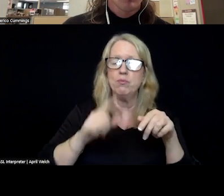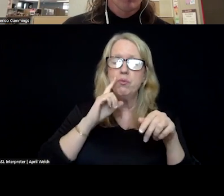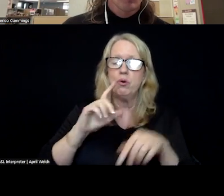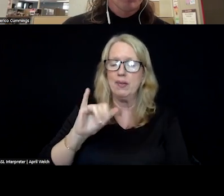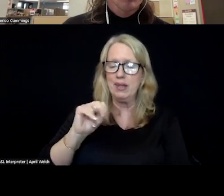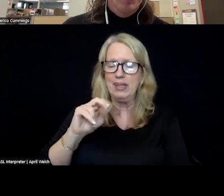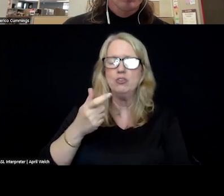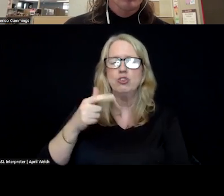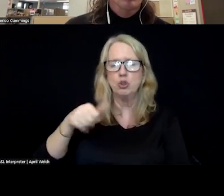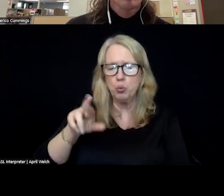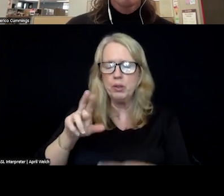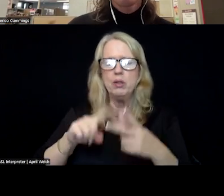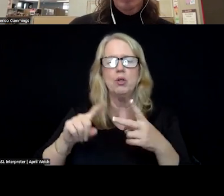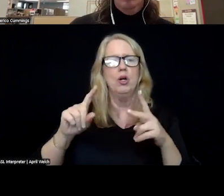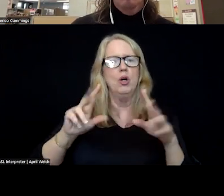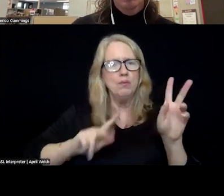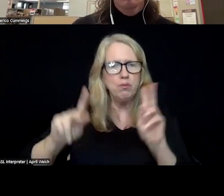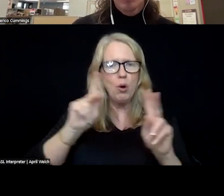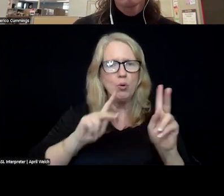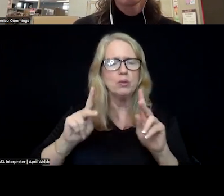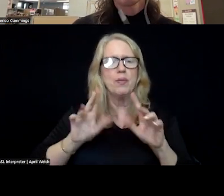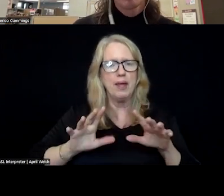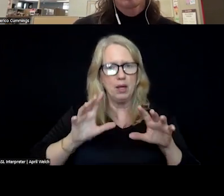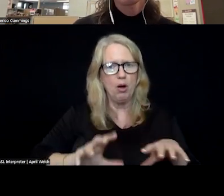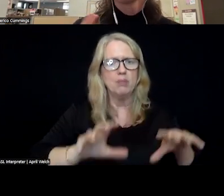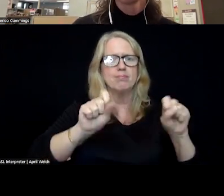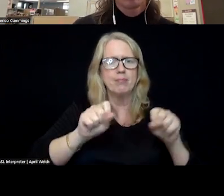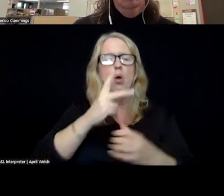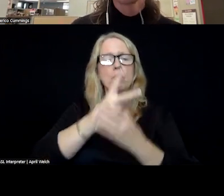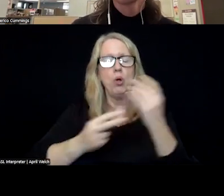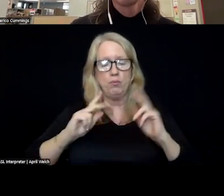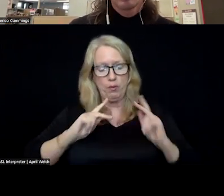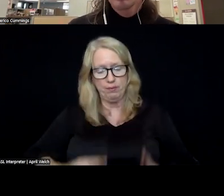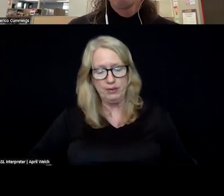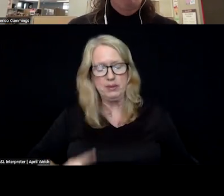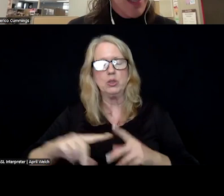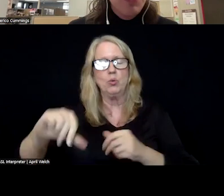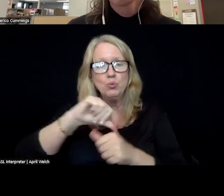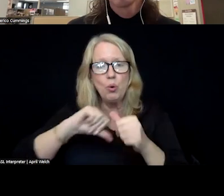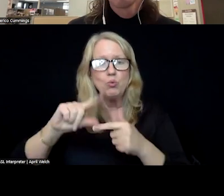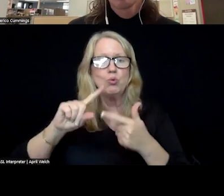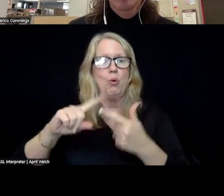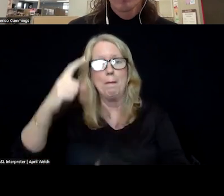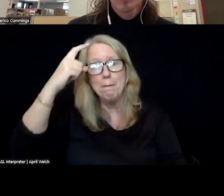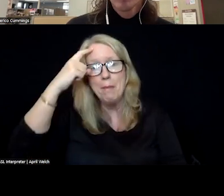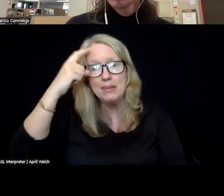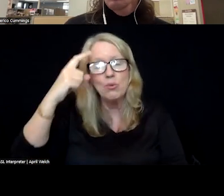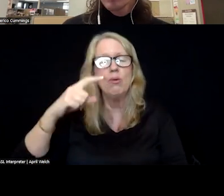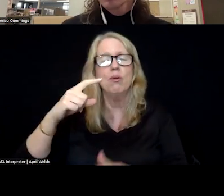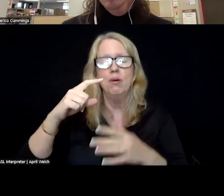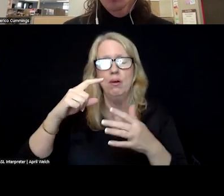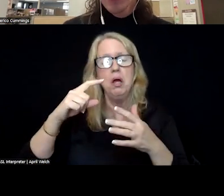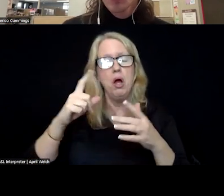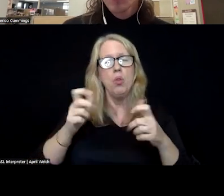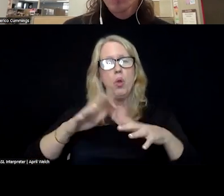both rural and urban spaces are reclaiming space, both physical, social, mental, if you will,